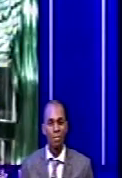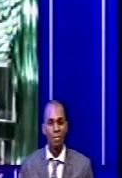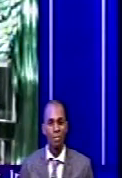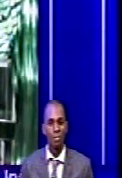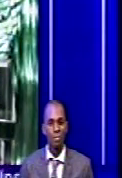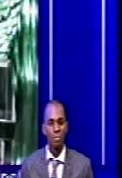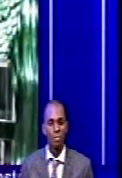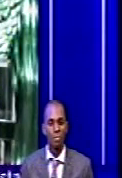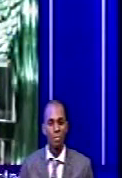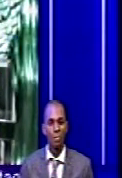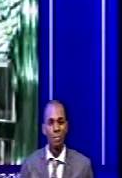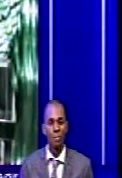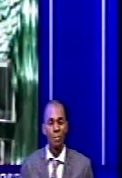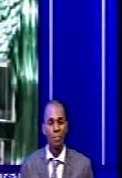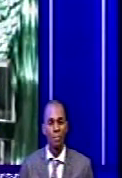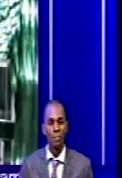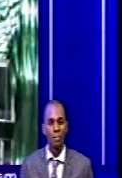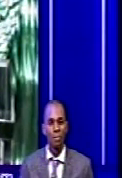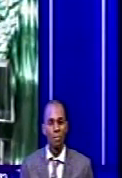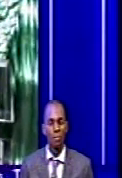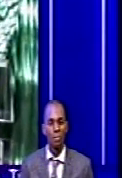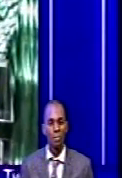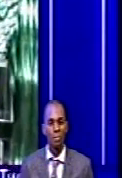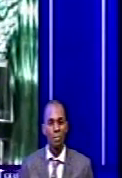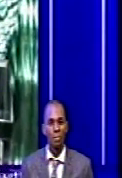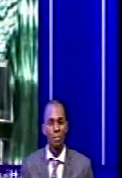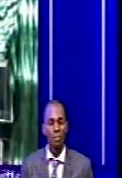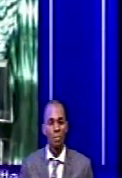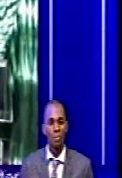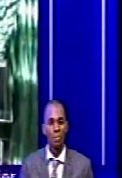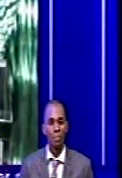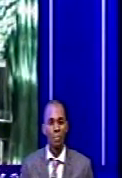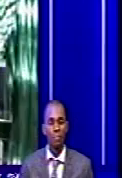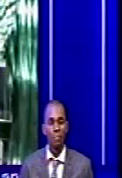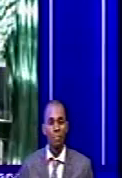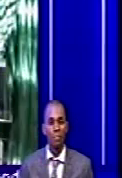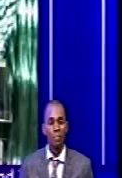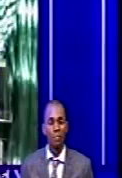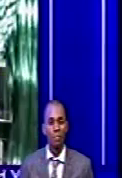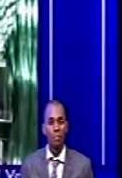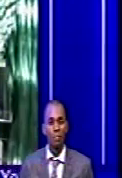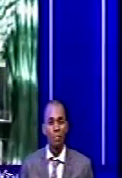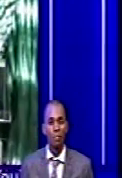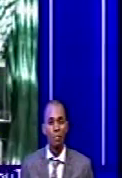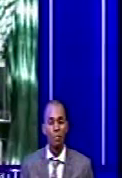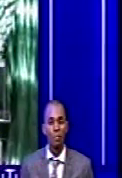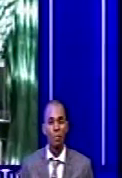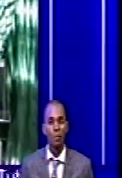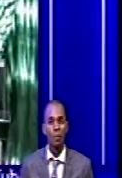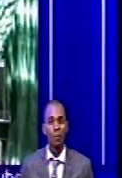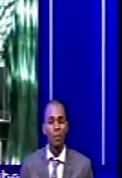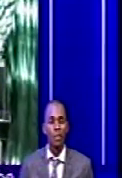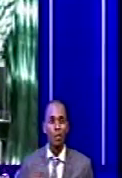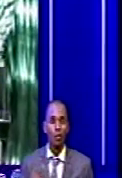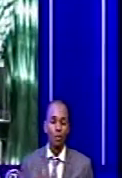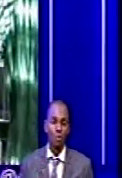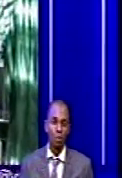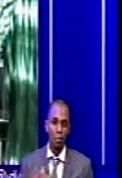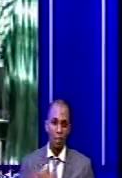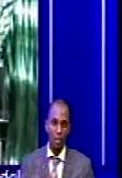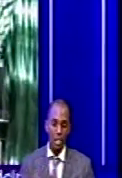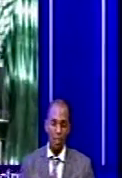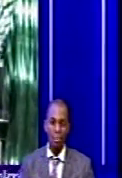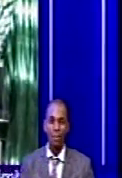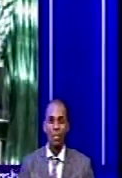pain on my leg, like boy. So after the prayer of the man of God yesterday, I